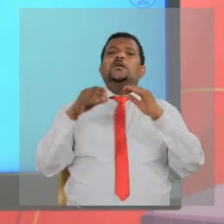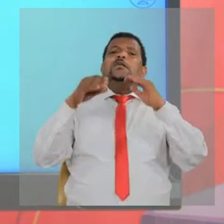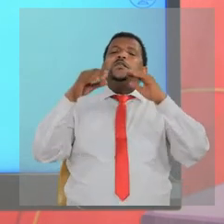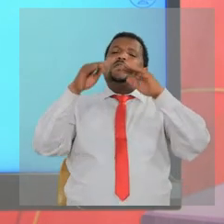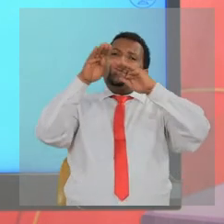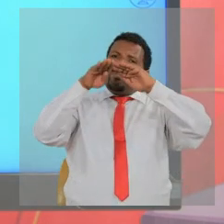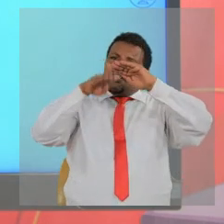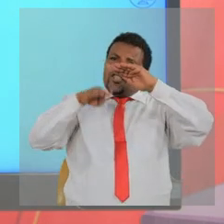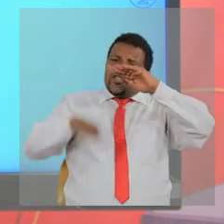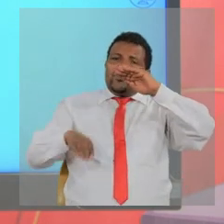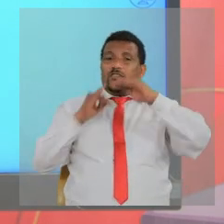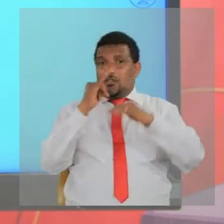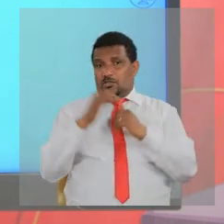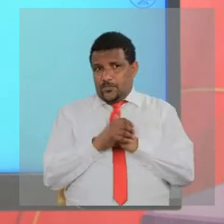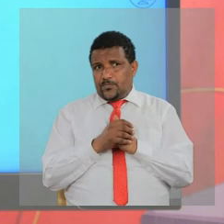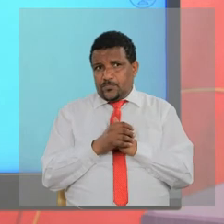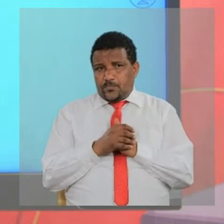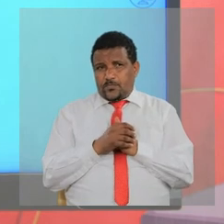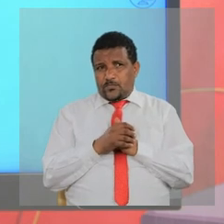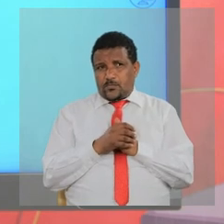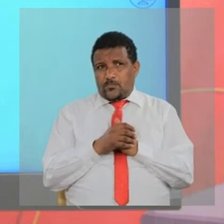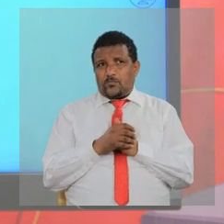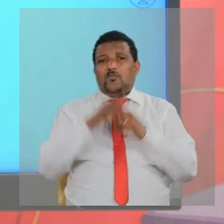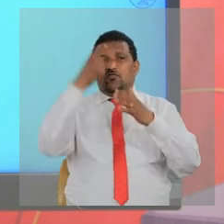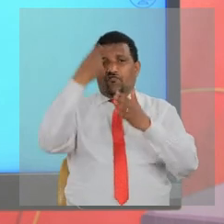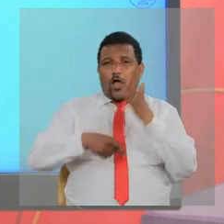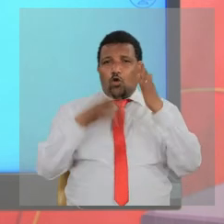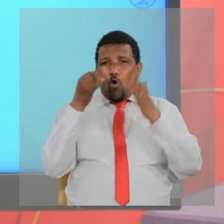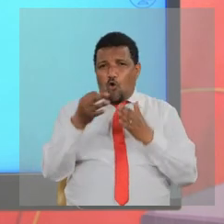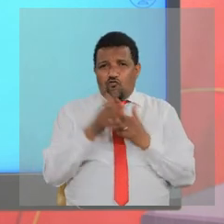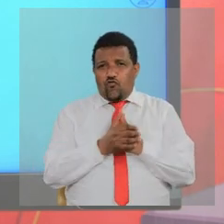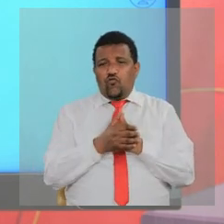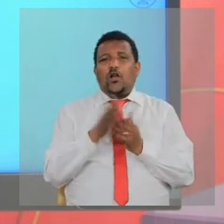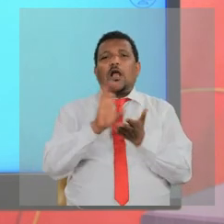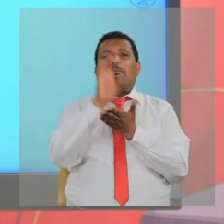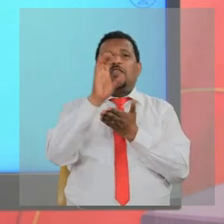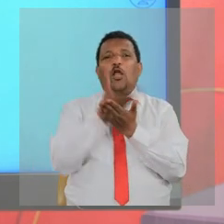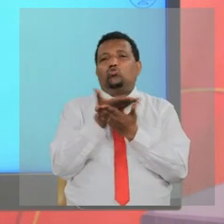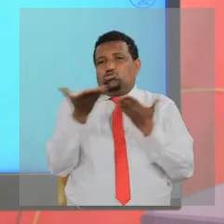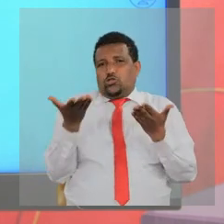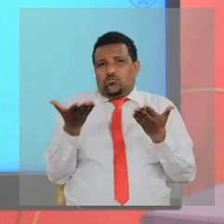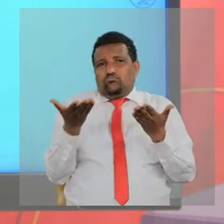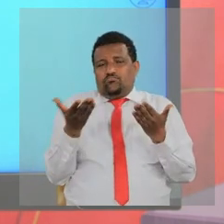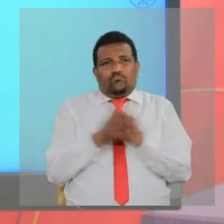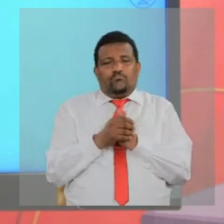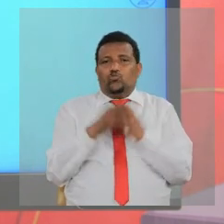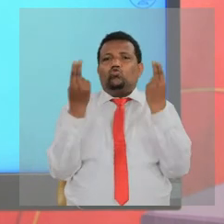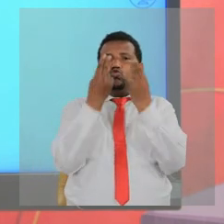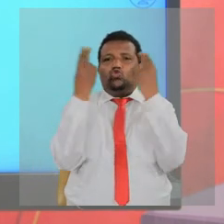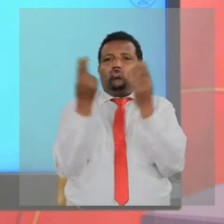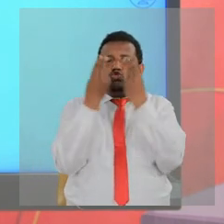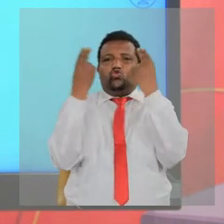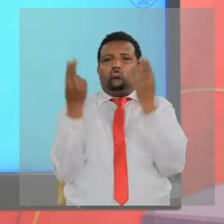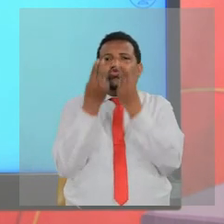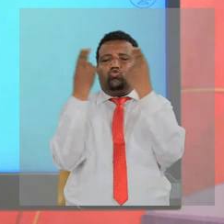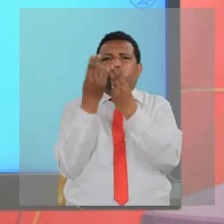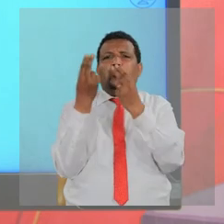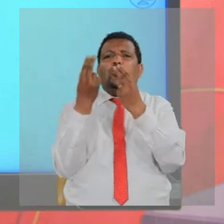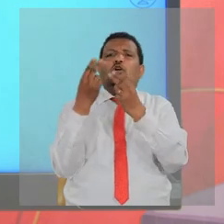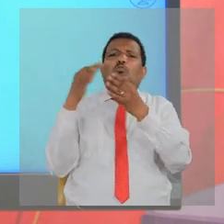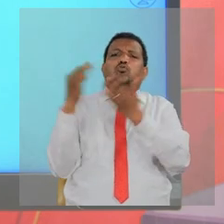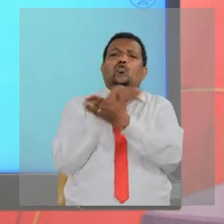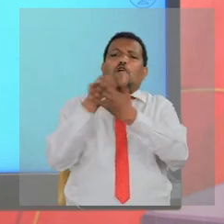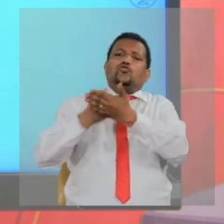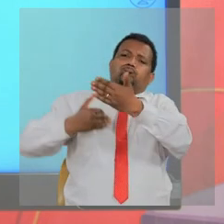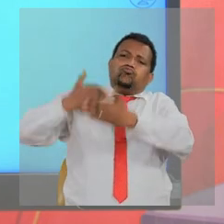Depreciation is the value of capital goods that is used or wear out during the